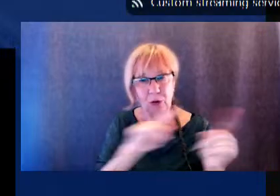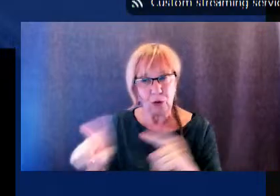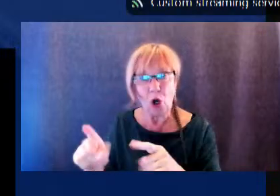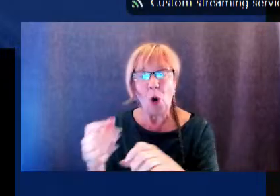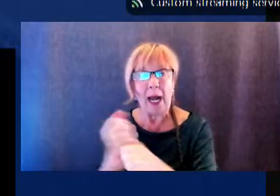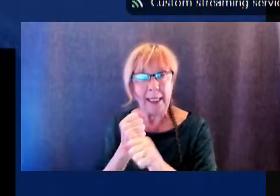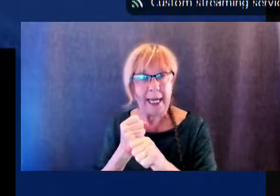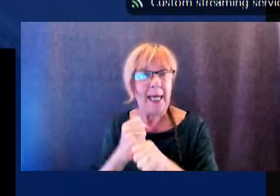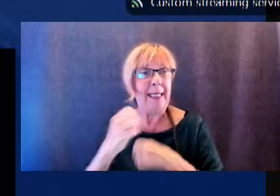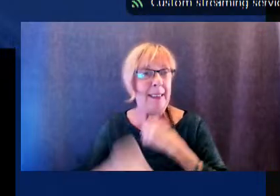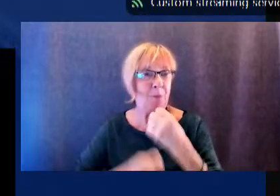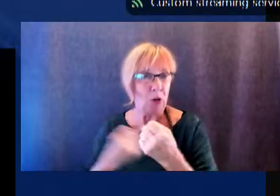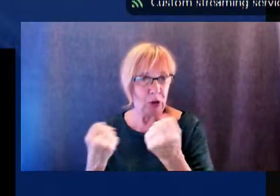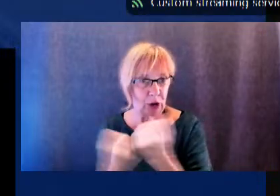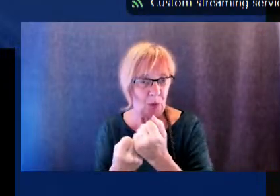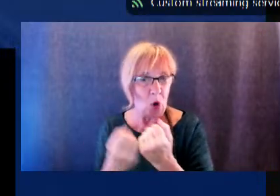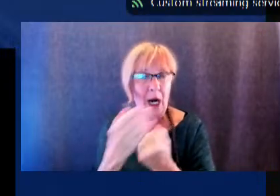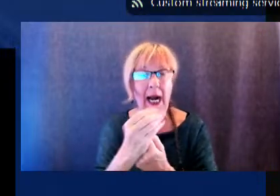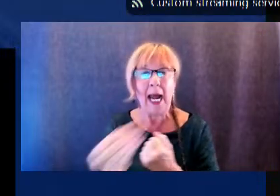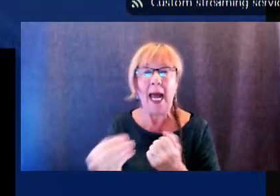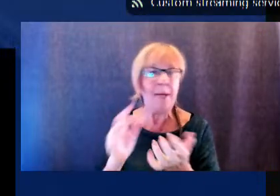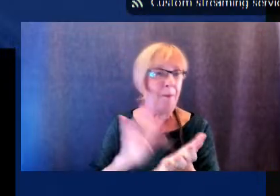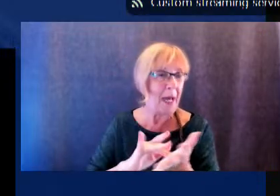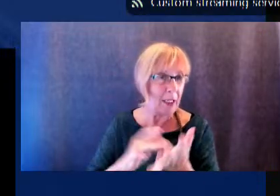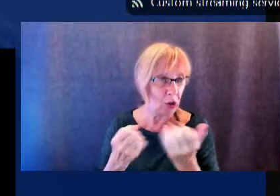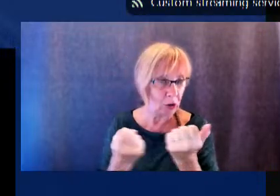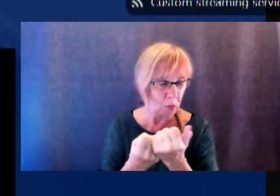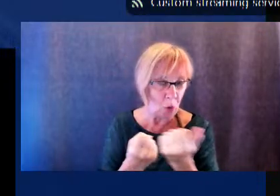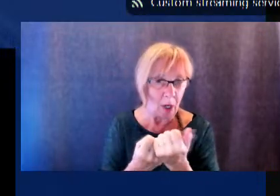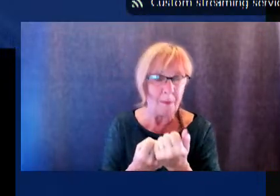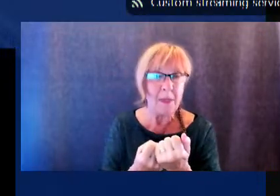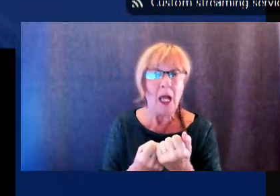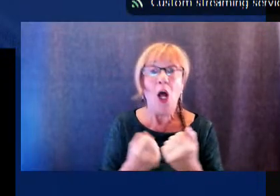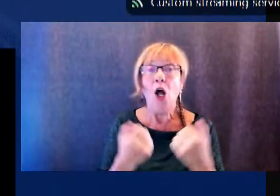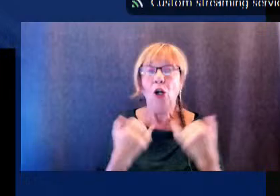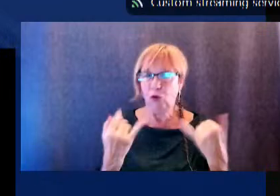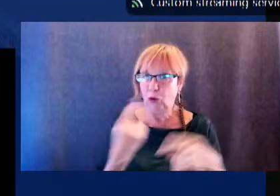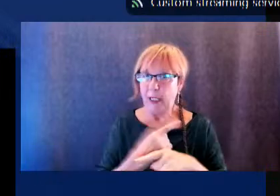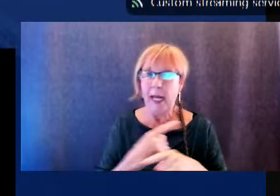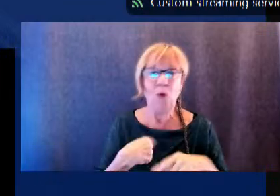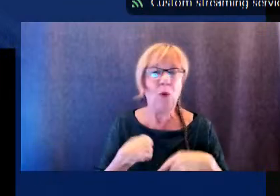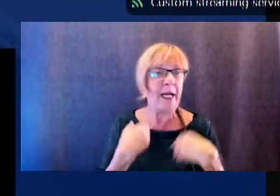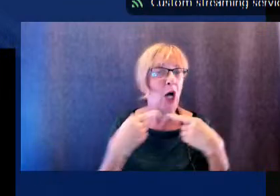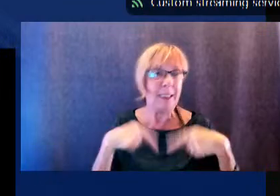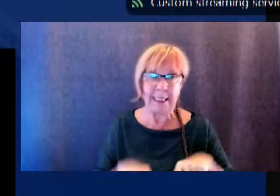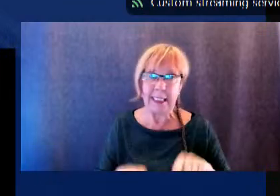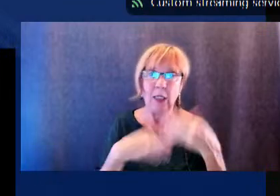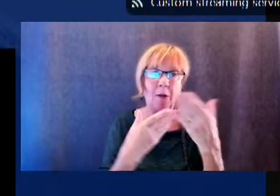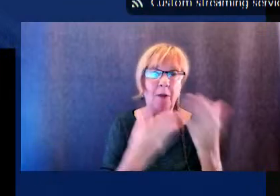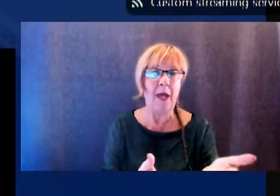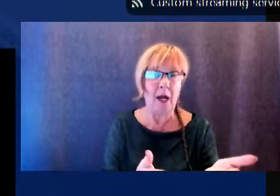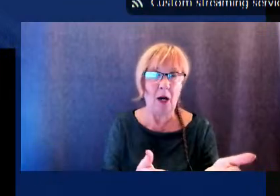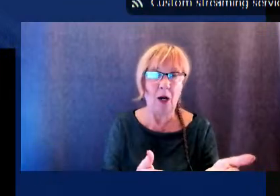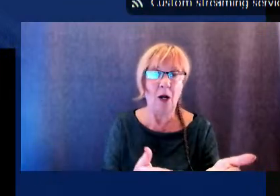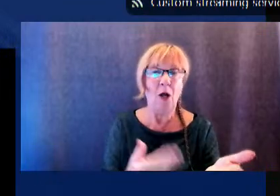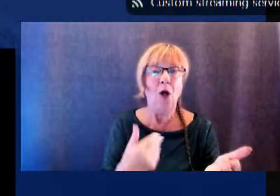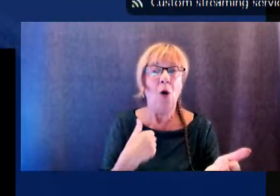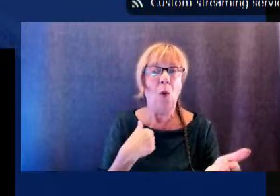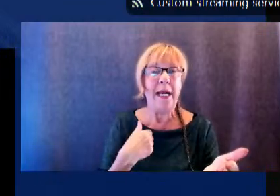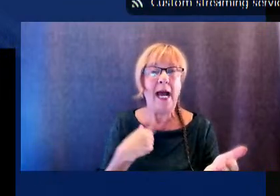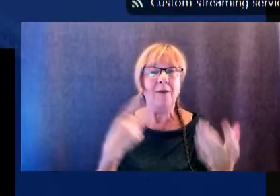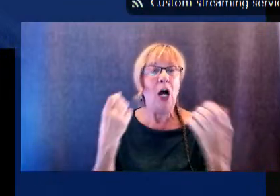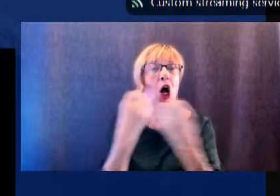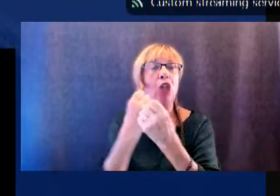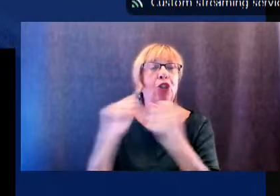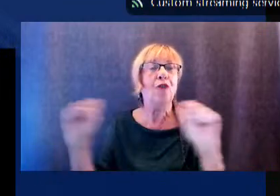support. Today, we remain present in Altadena to support long-term recovery at the Survivors Service location,